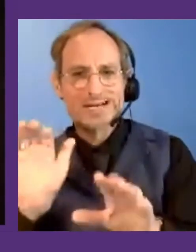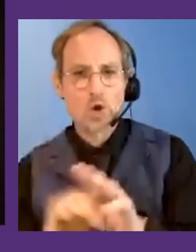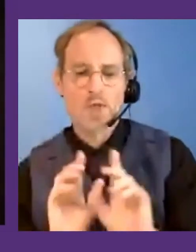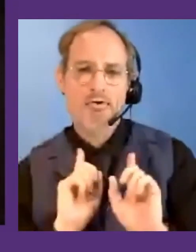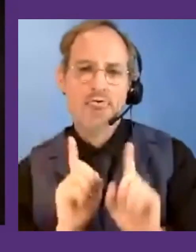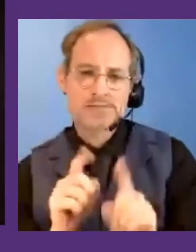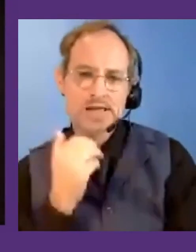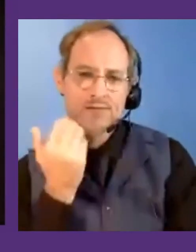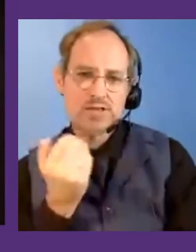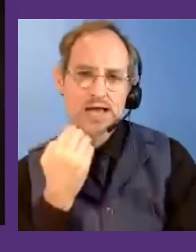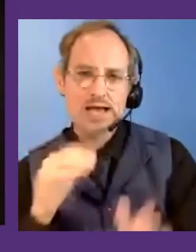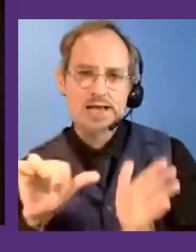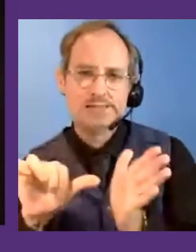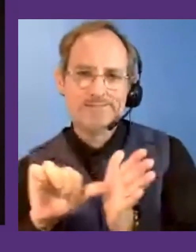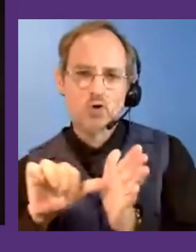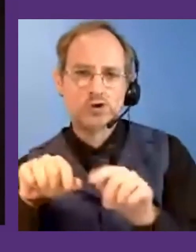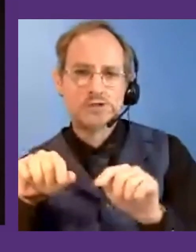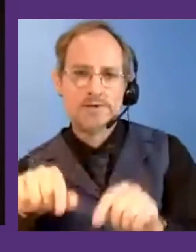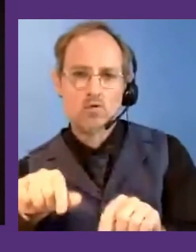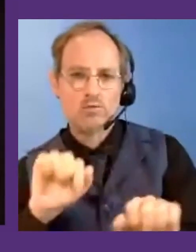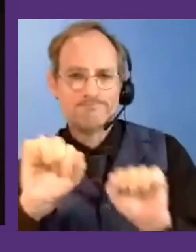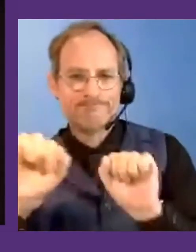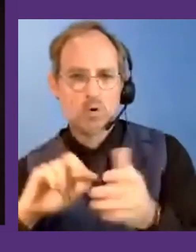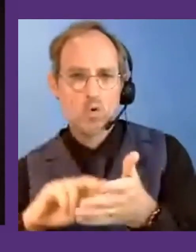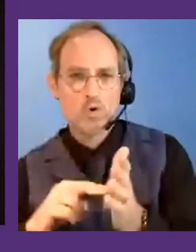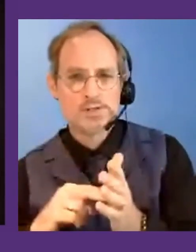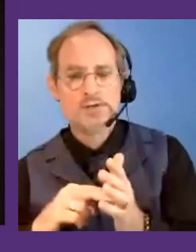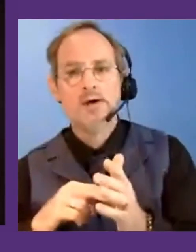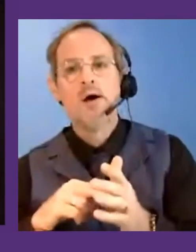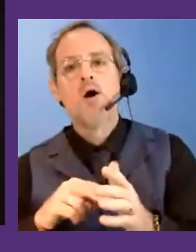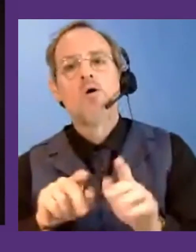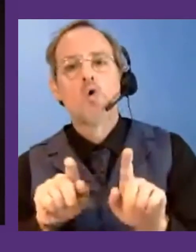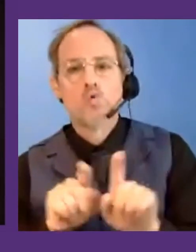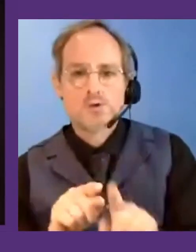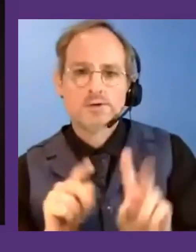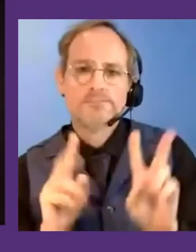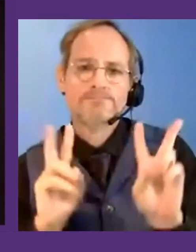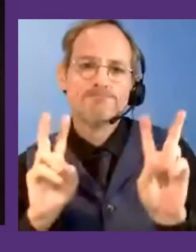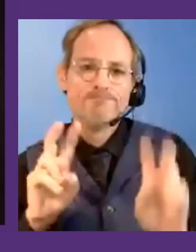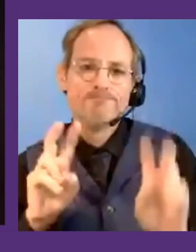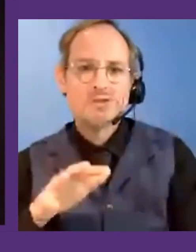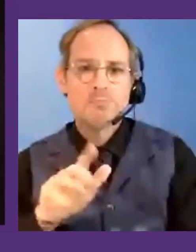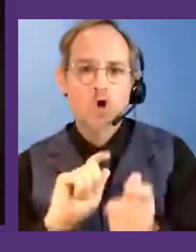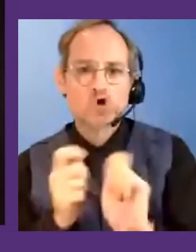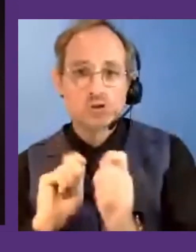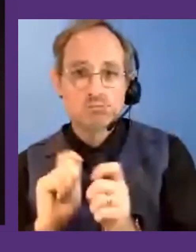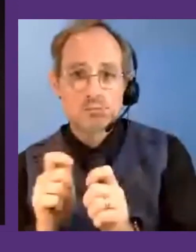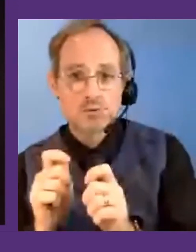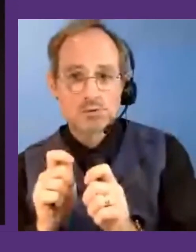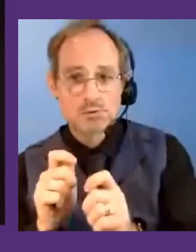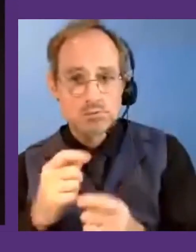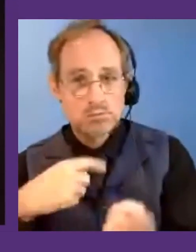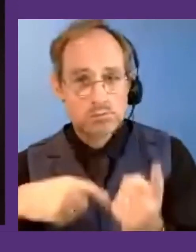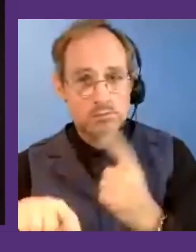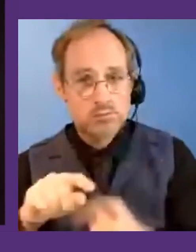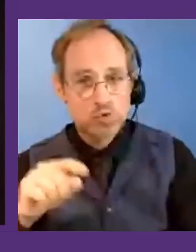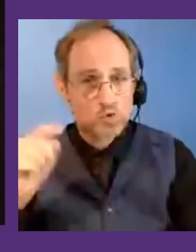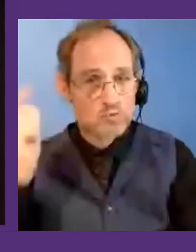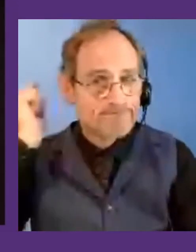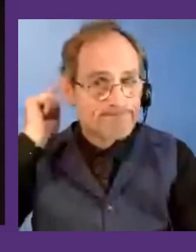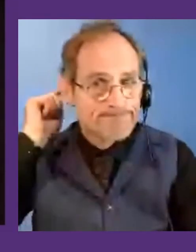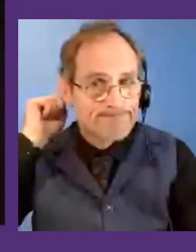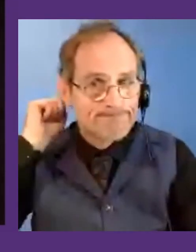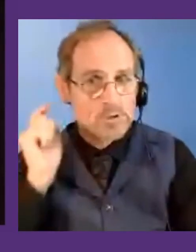in organizations, I think. Are people really making reasonable adjustments? Do they know what reasonable adjustments they should be making? Have